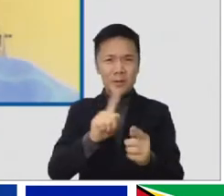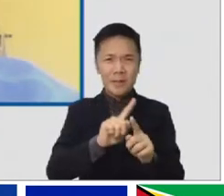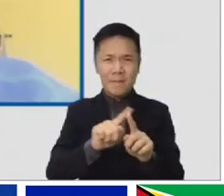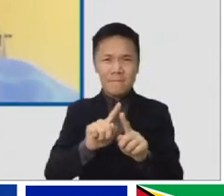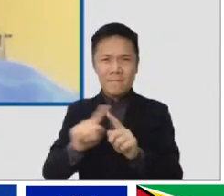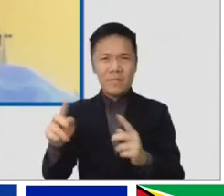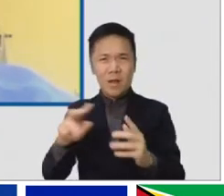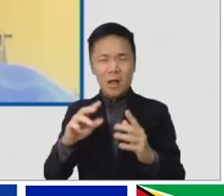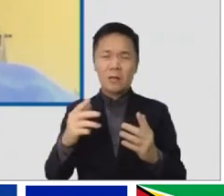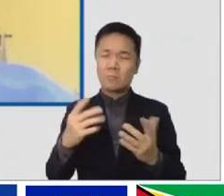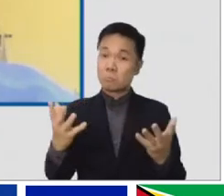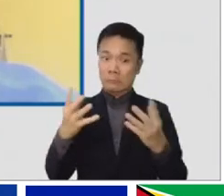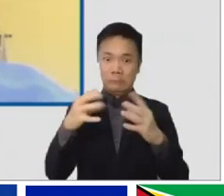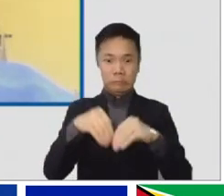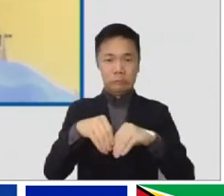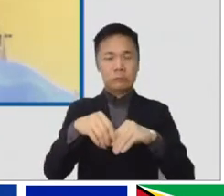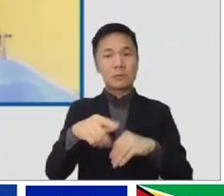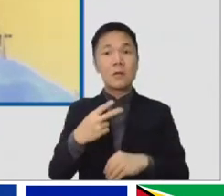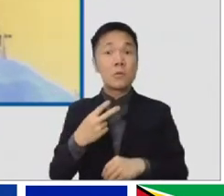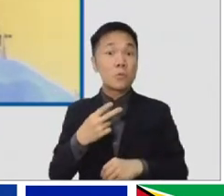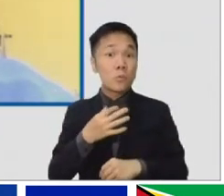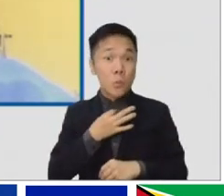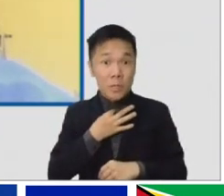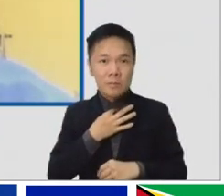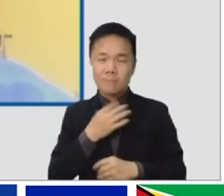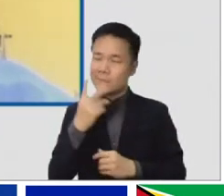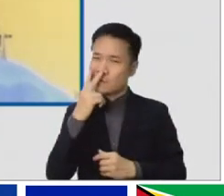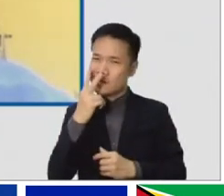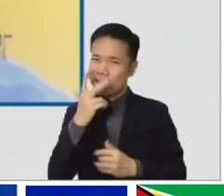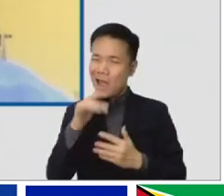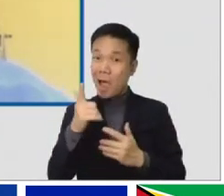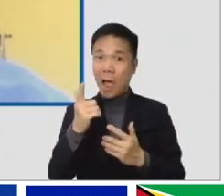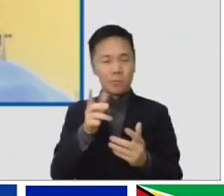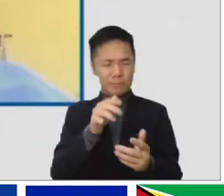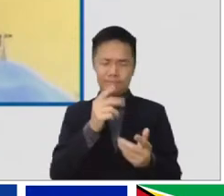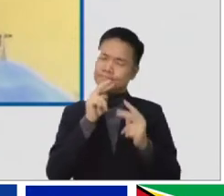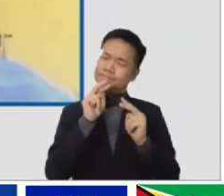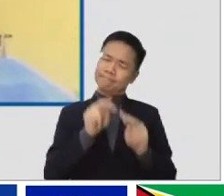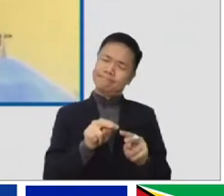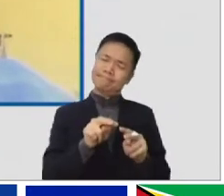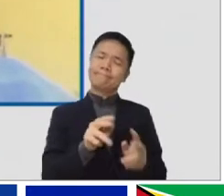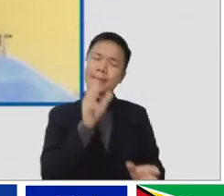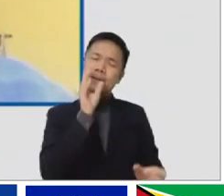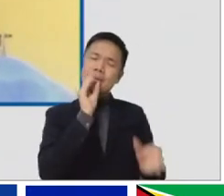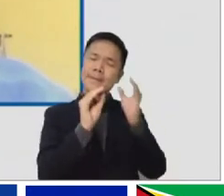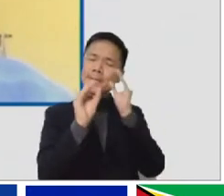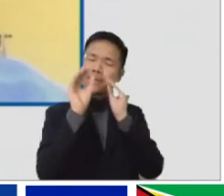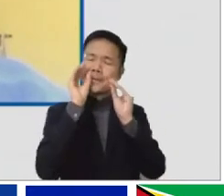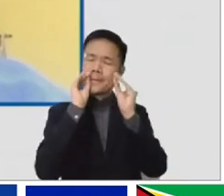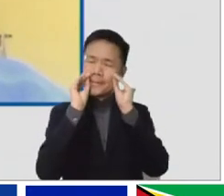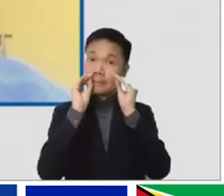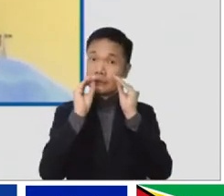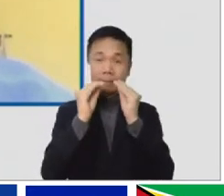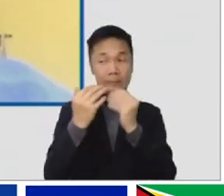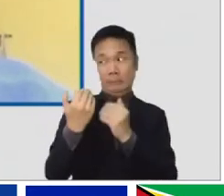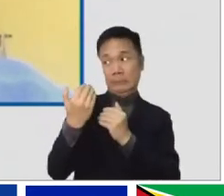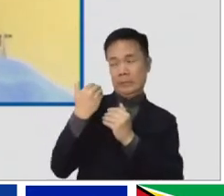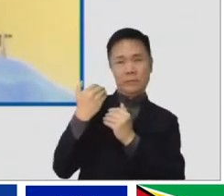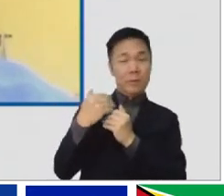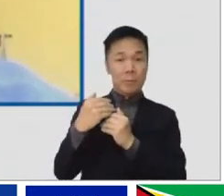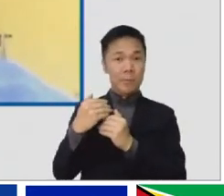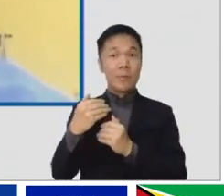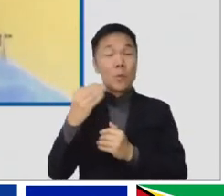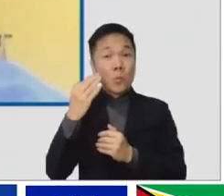identify lessons, identify how COVID has unrevealed or revealed things we knew before, but which come to mind far